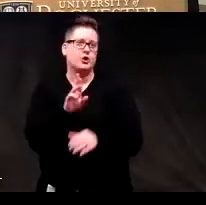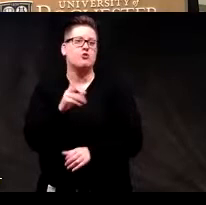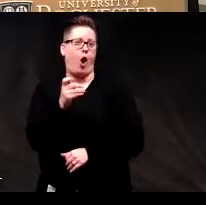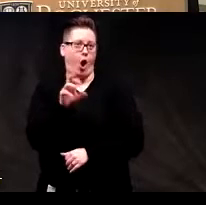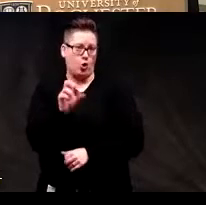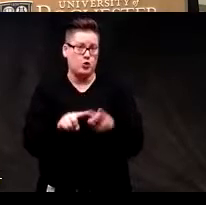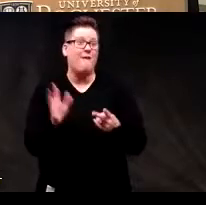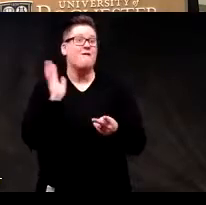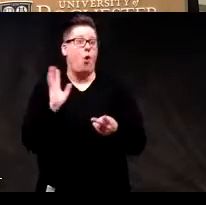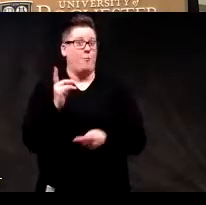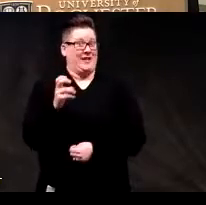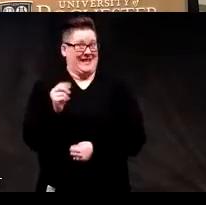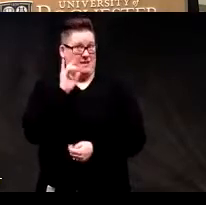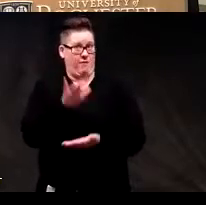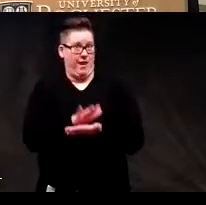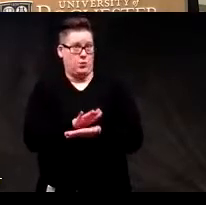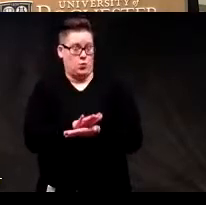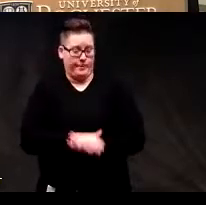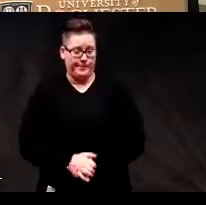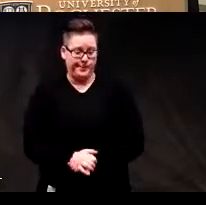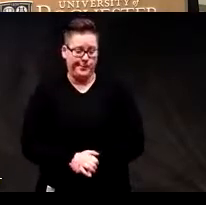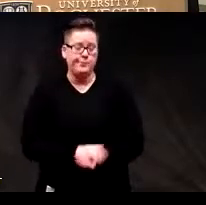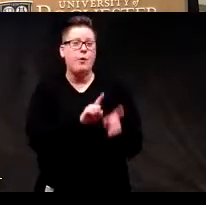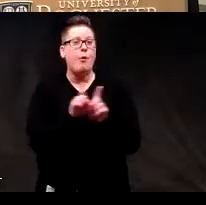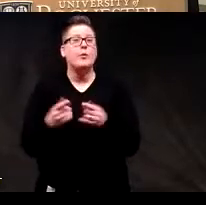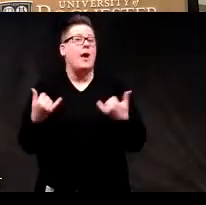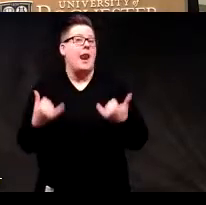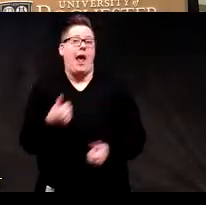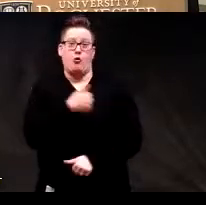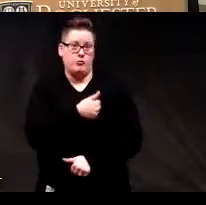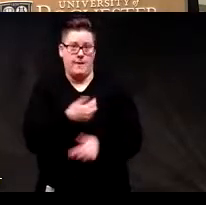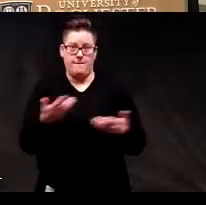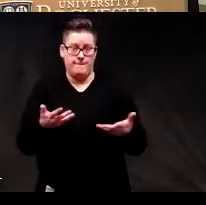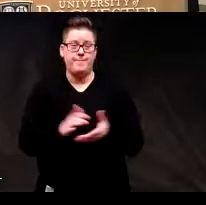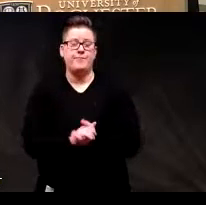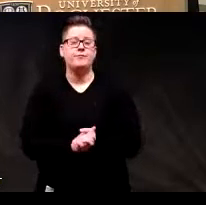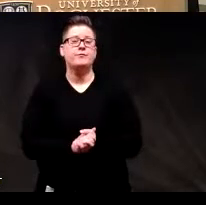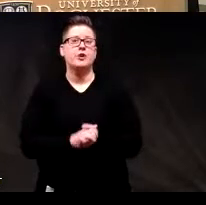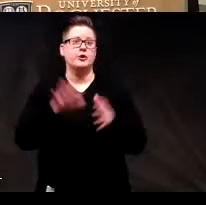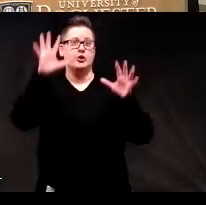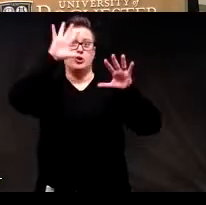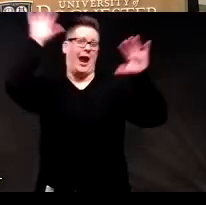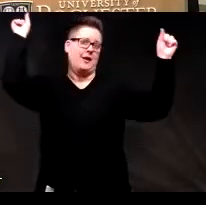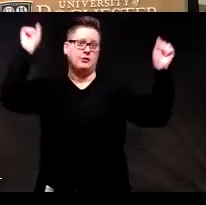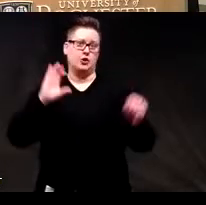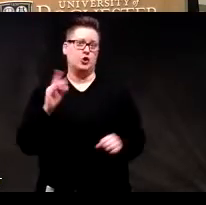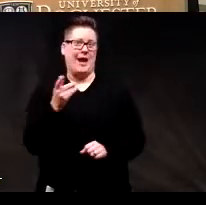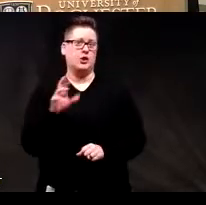former dean of that school. She's also now the Chancellor